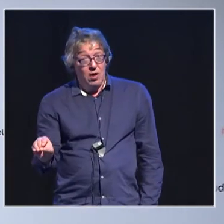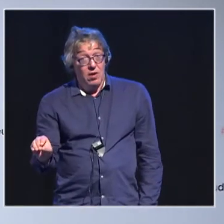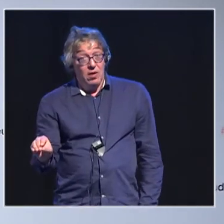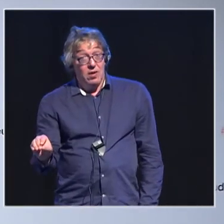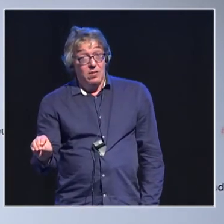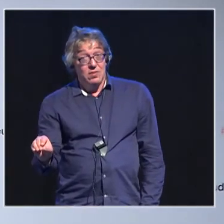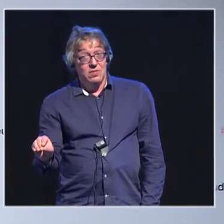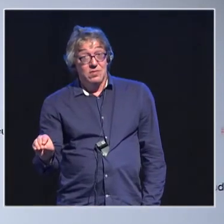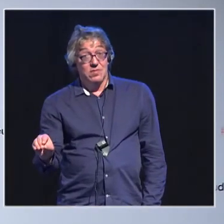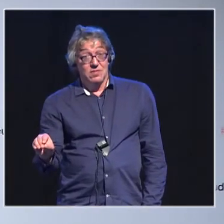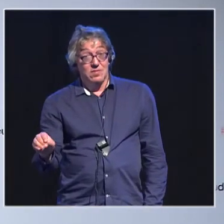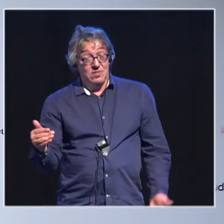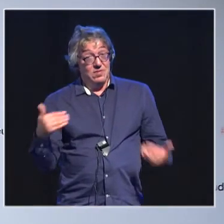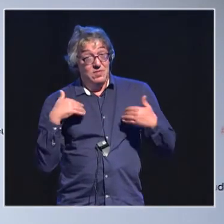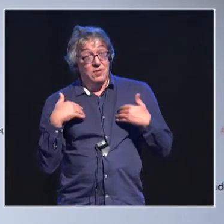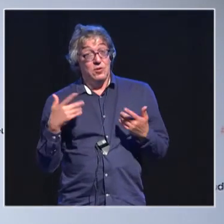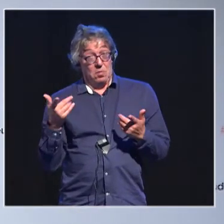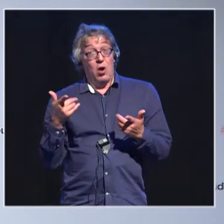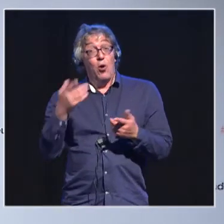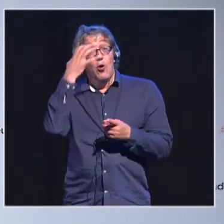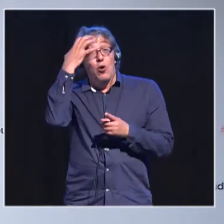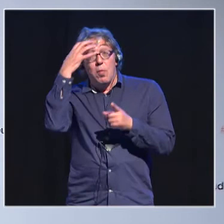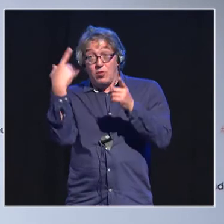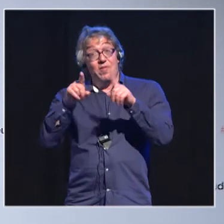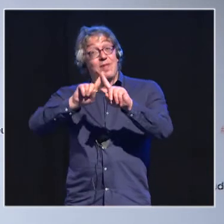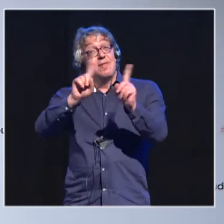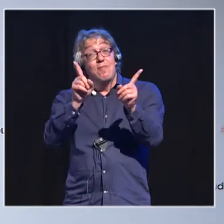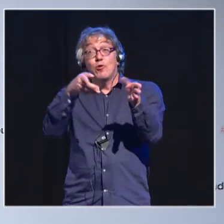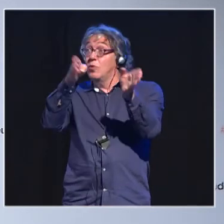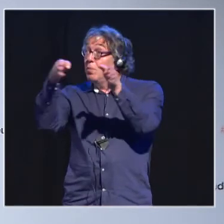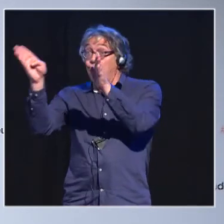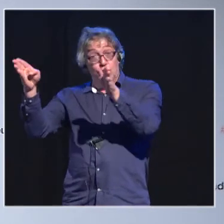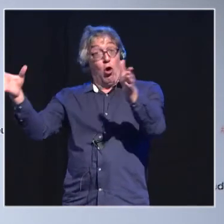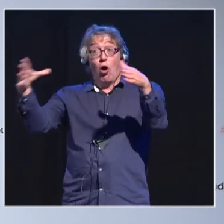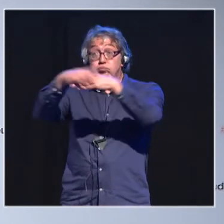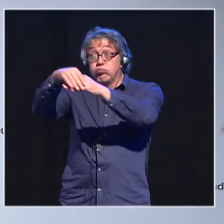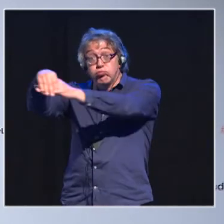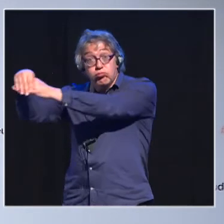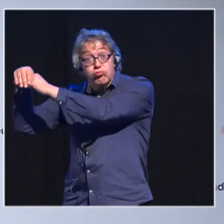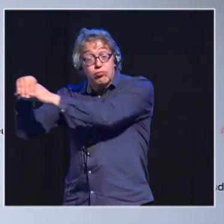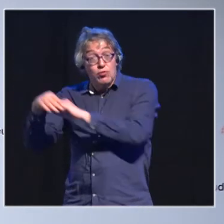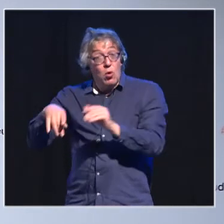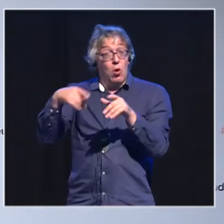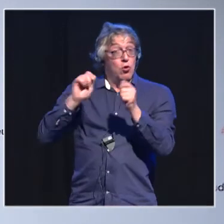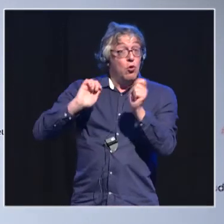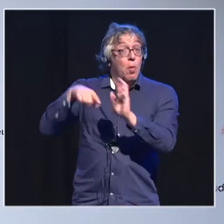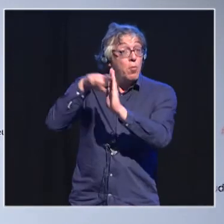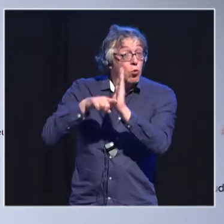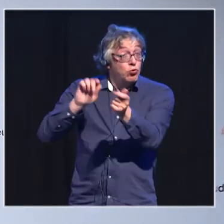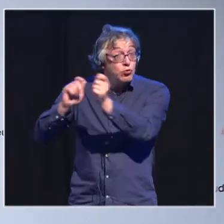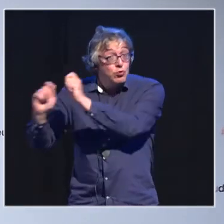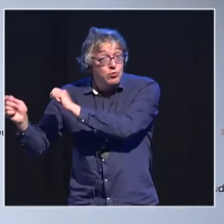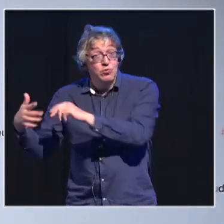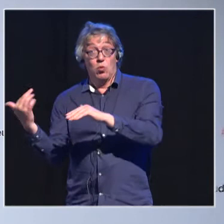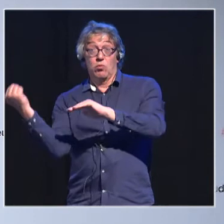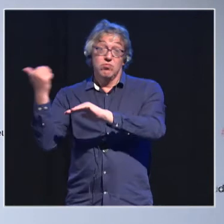a project between different departments to move digitalization forward, to change the policies and regulations to make it